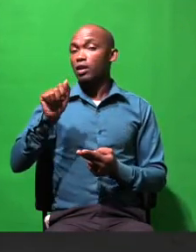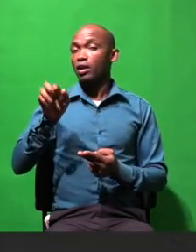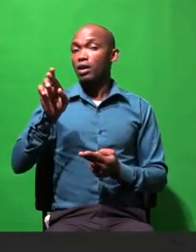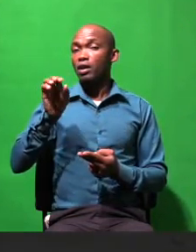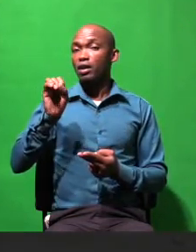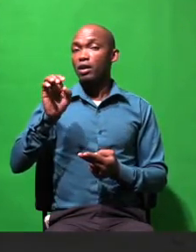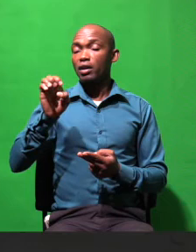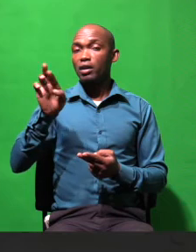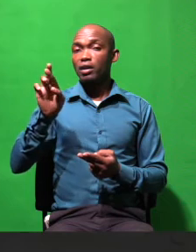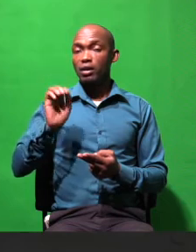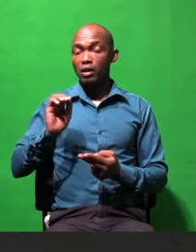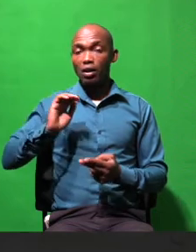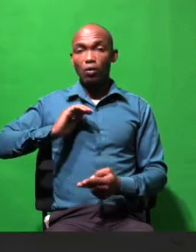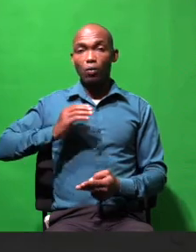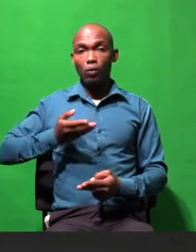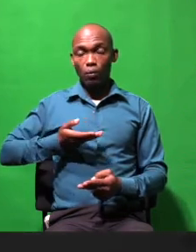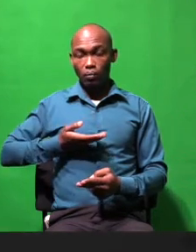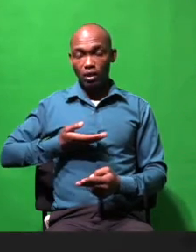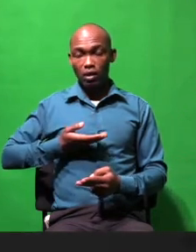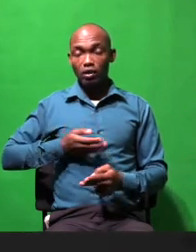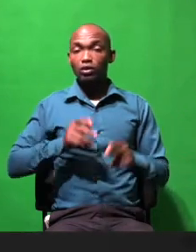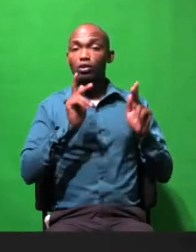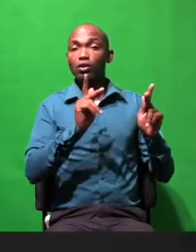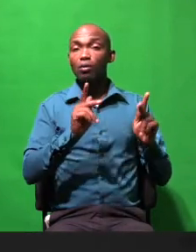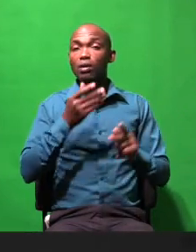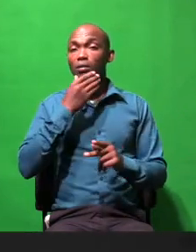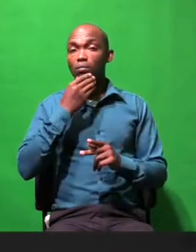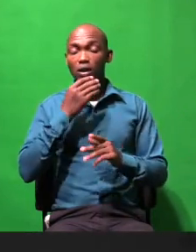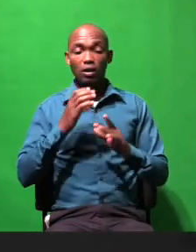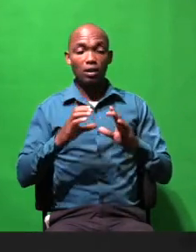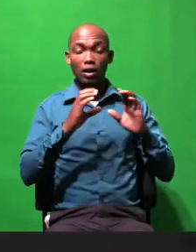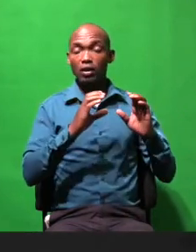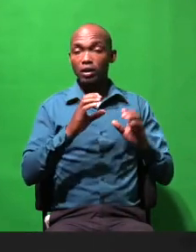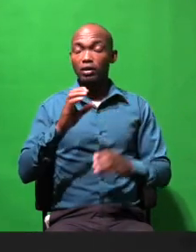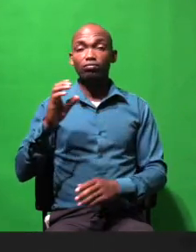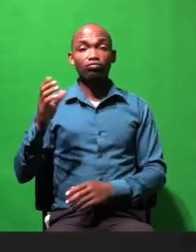woman. So normal man marries a career. So we want to know,